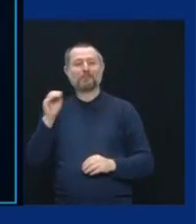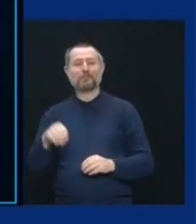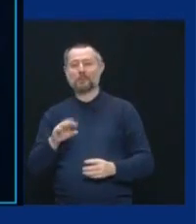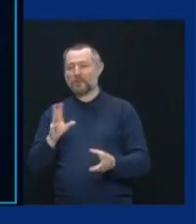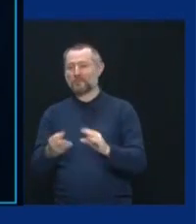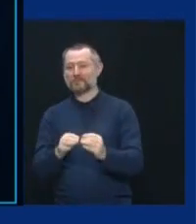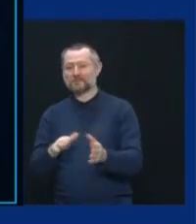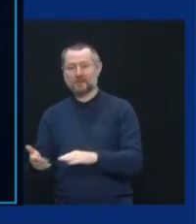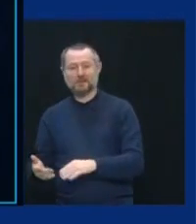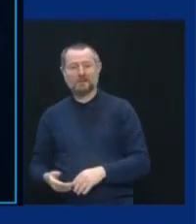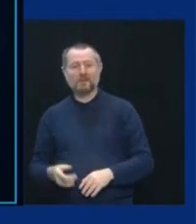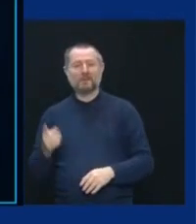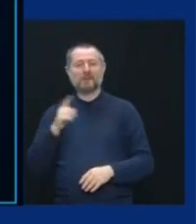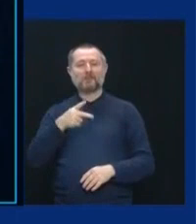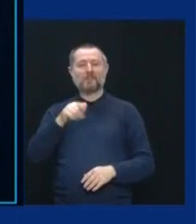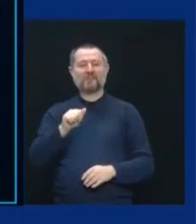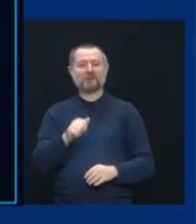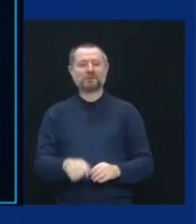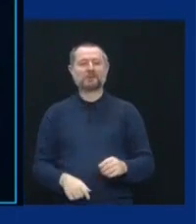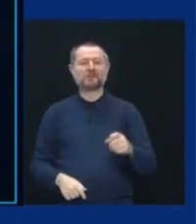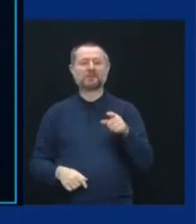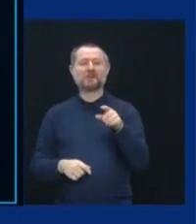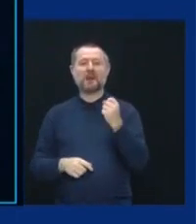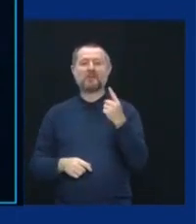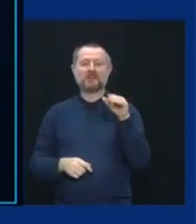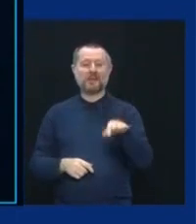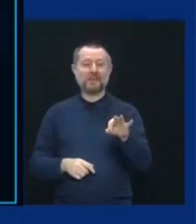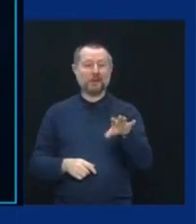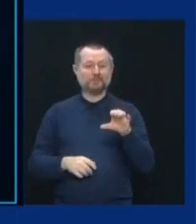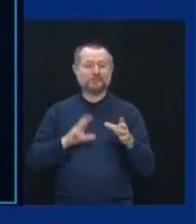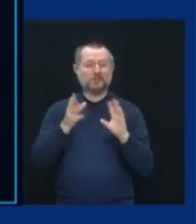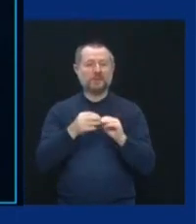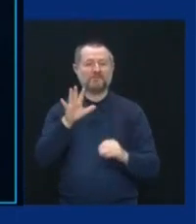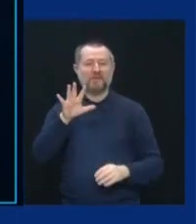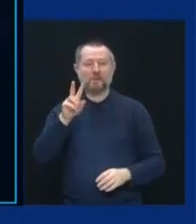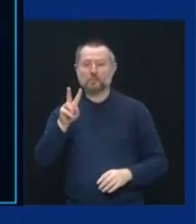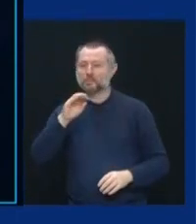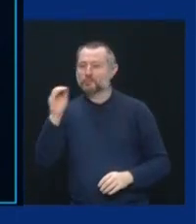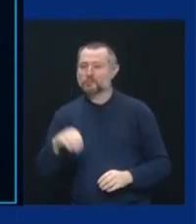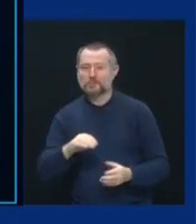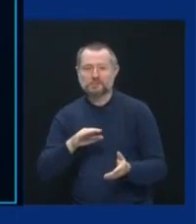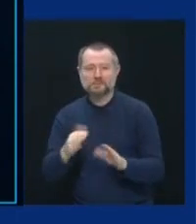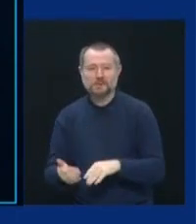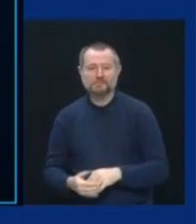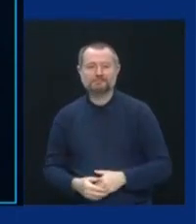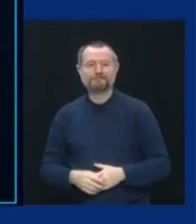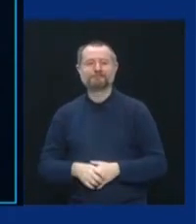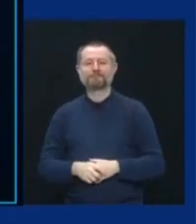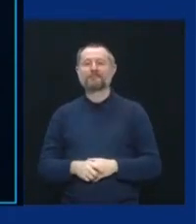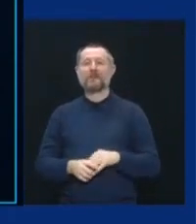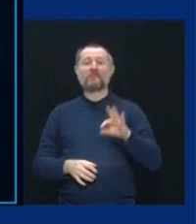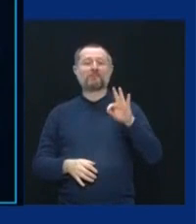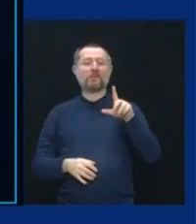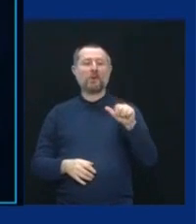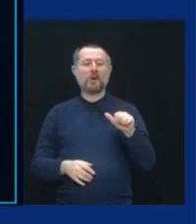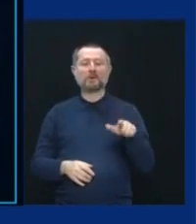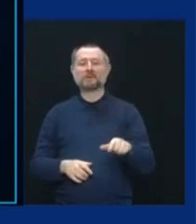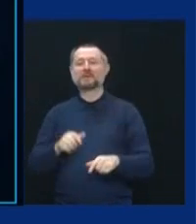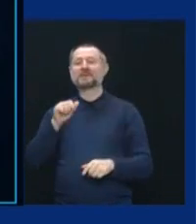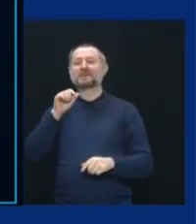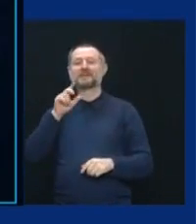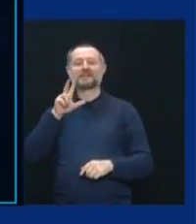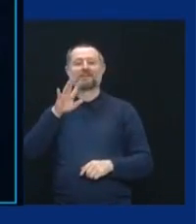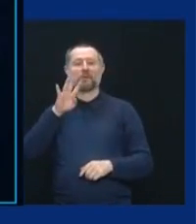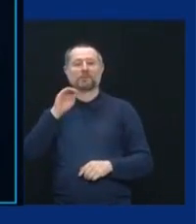had 11,900. That's 52% of their total deaths were in nursing homes. Florida,